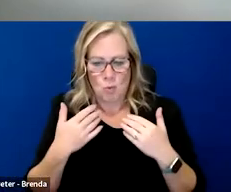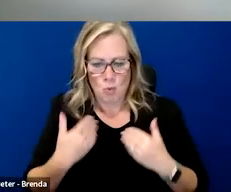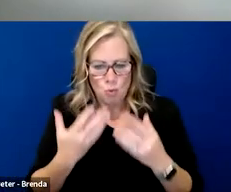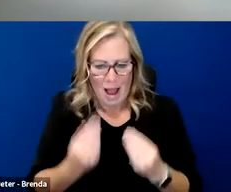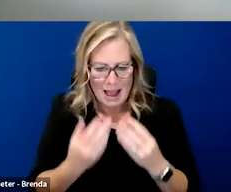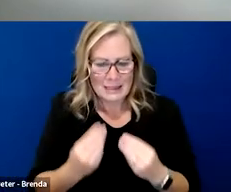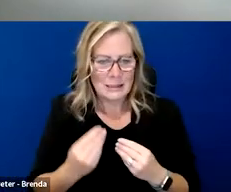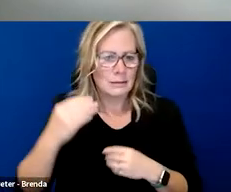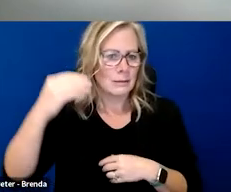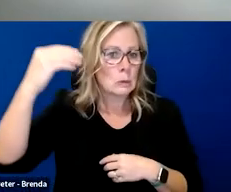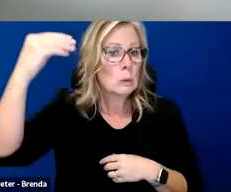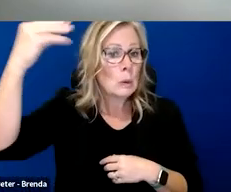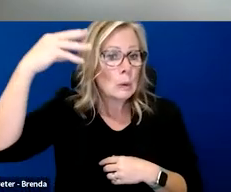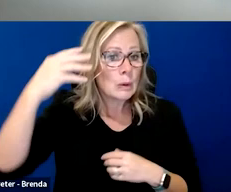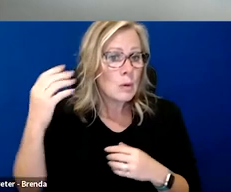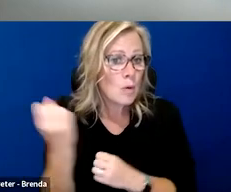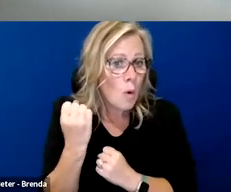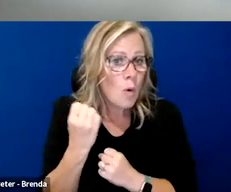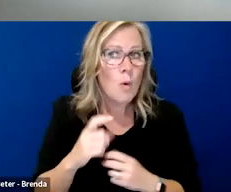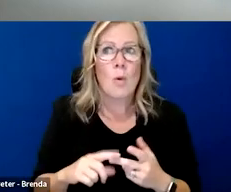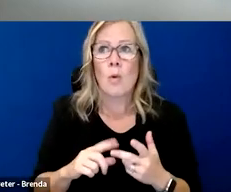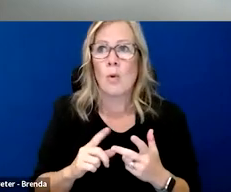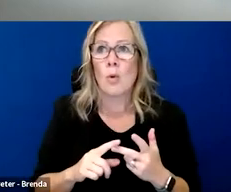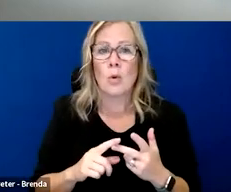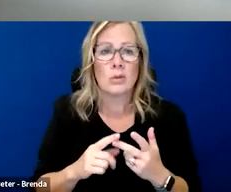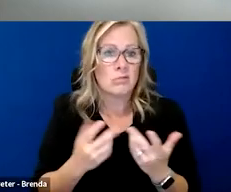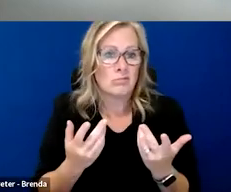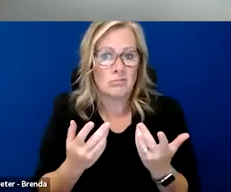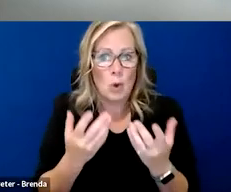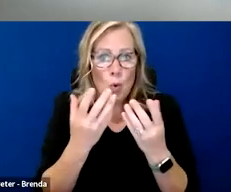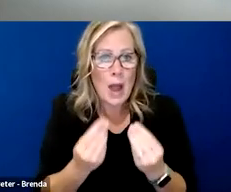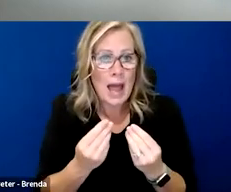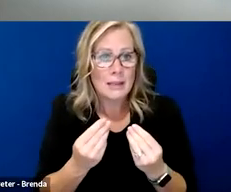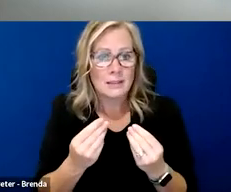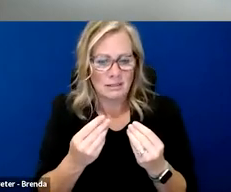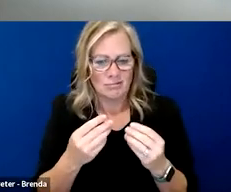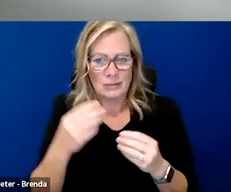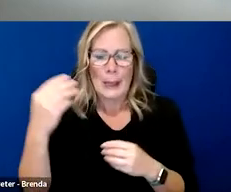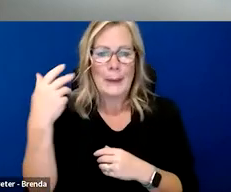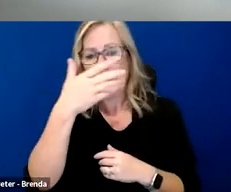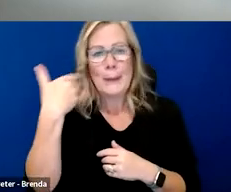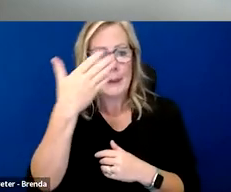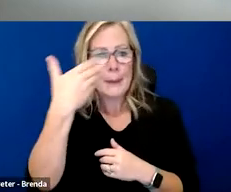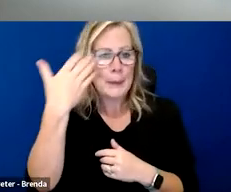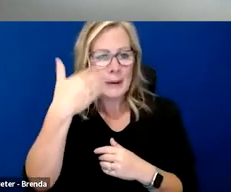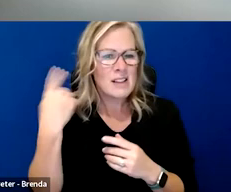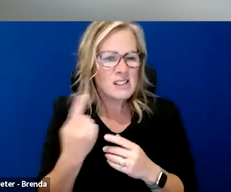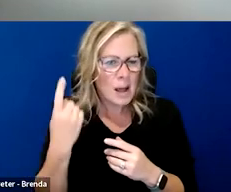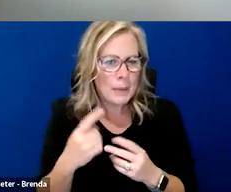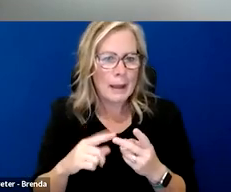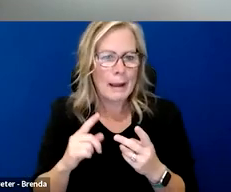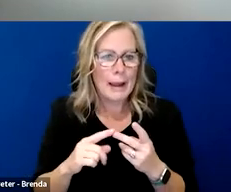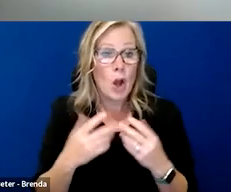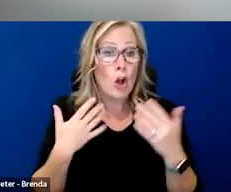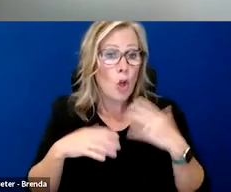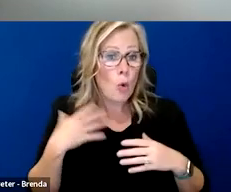having a cool shower, applying cool water to the body, just by something as simple as misting, dampening clothing, putting our